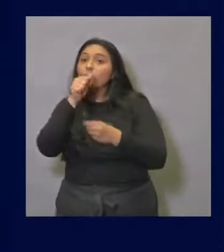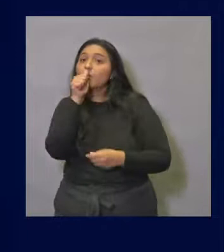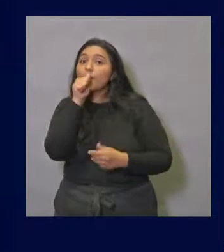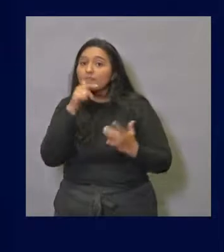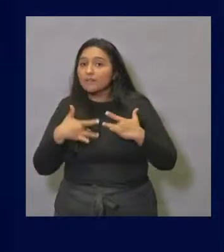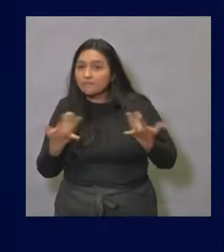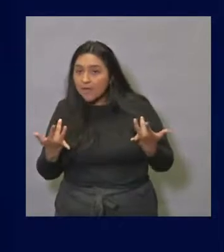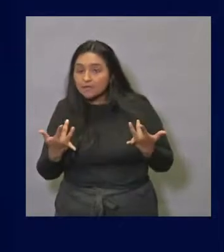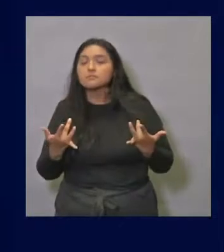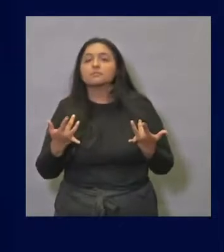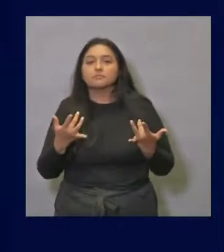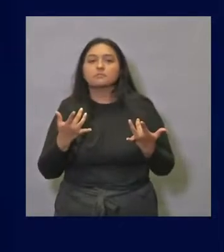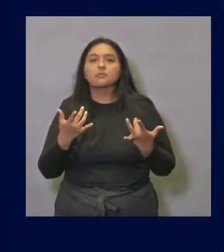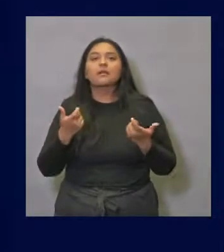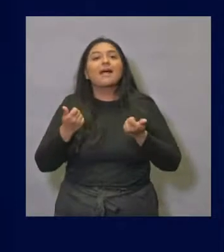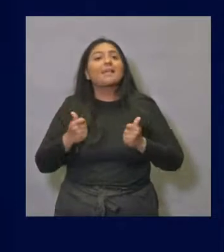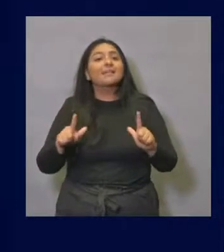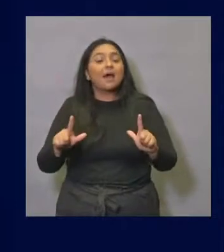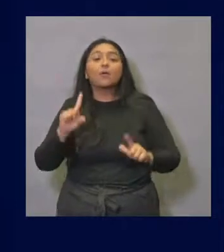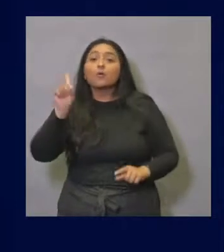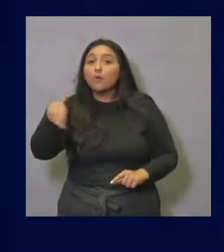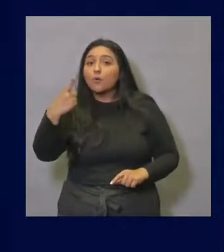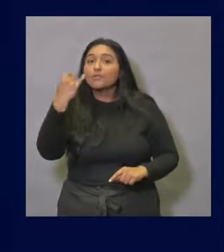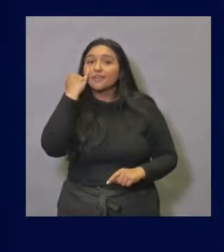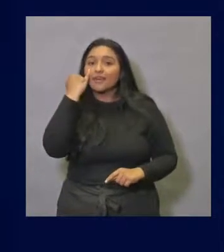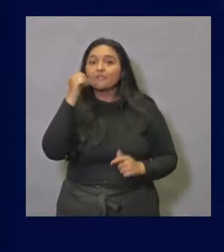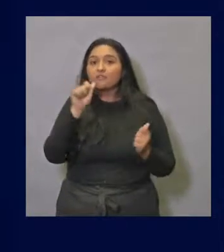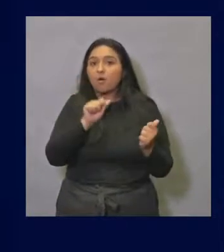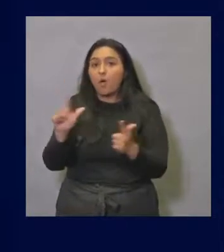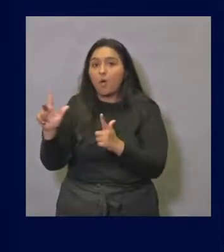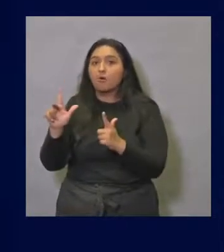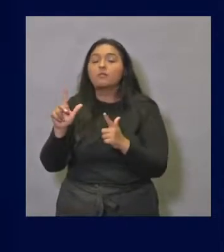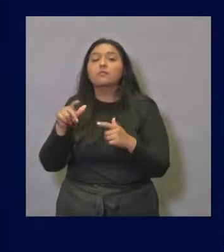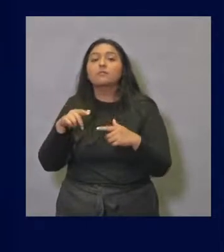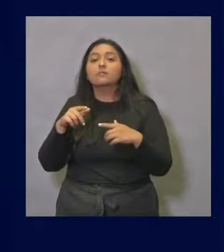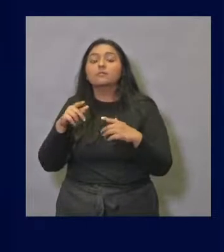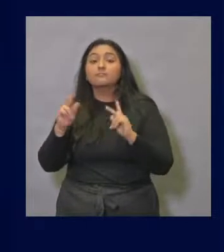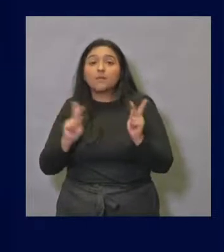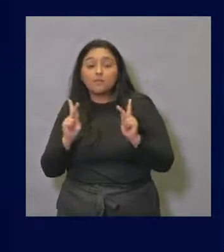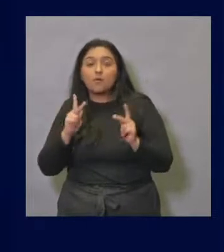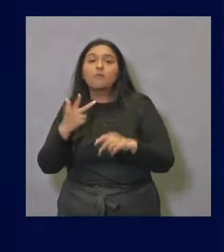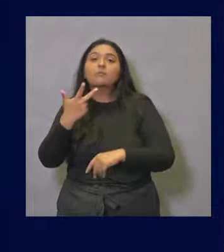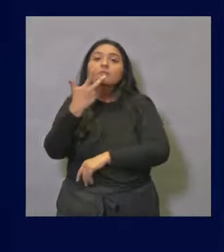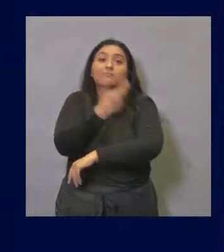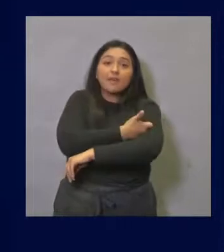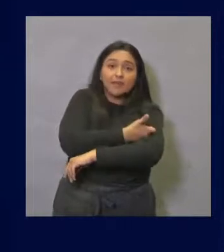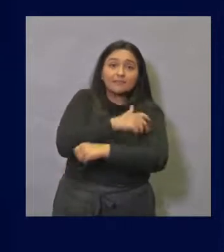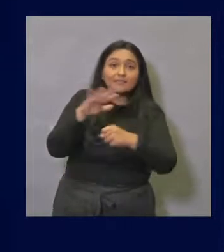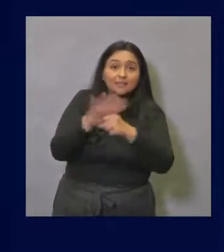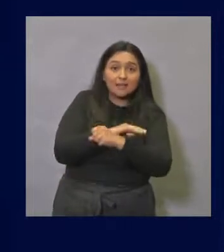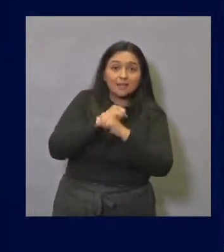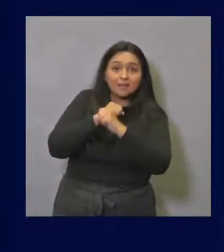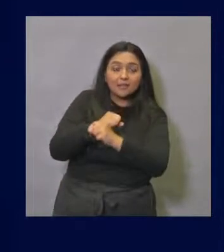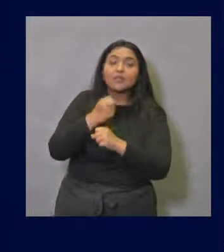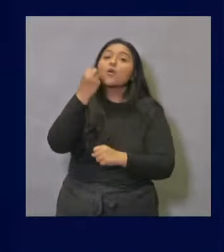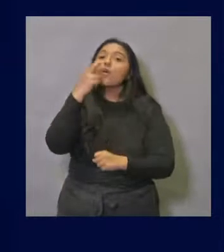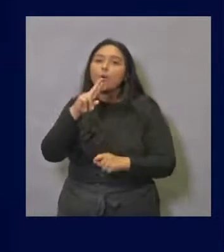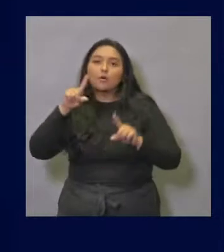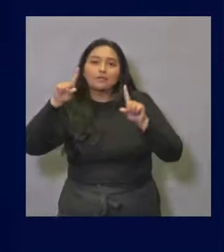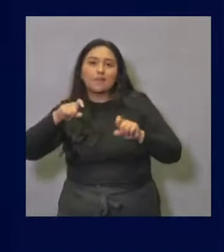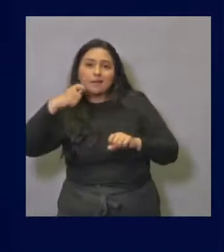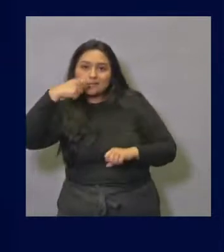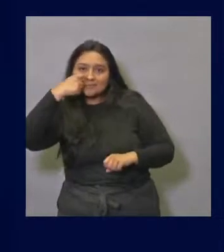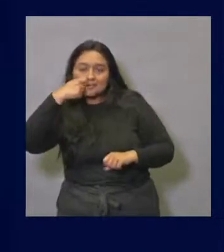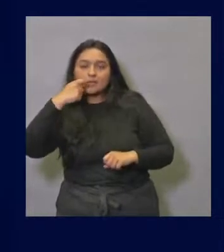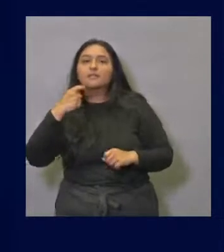are allowed only if all the guests attending are tested or fully vaccinated with a limit of 150